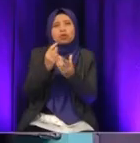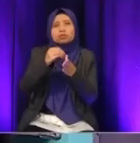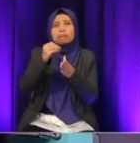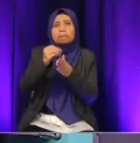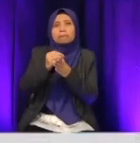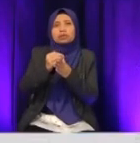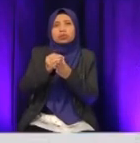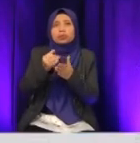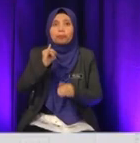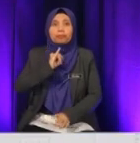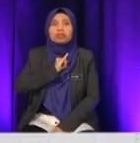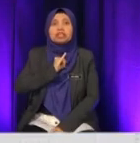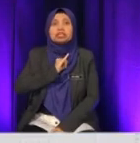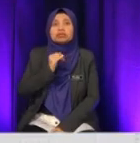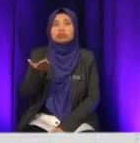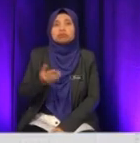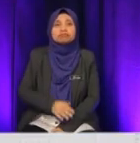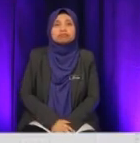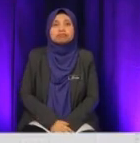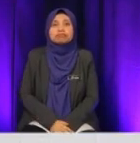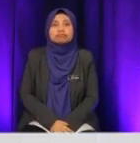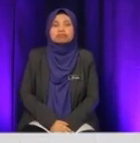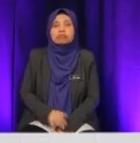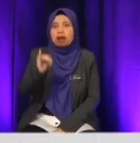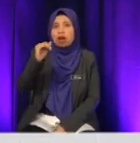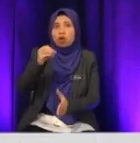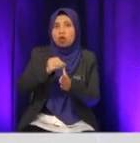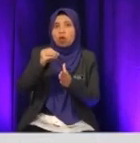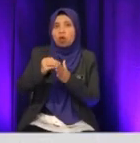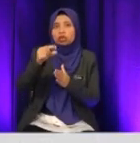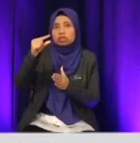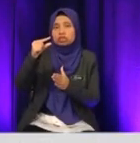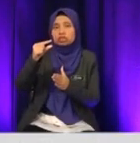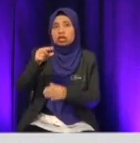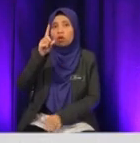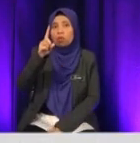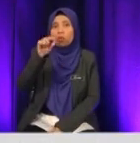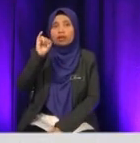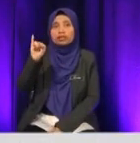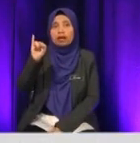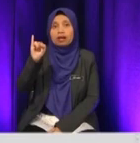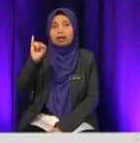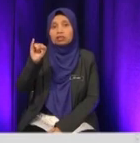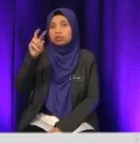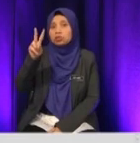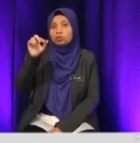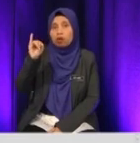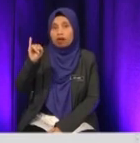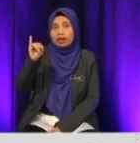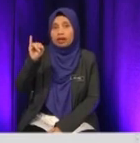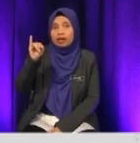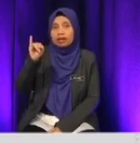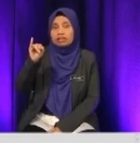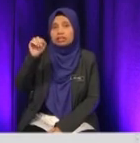G. Pupils. Is it I or G? One I, two I, three I.